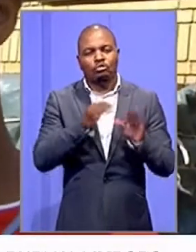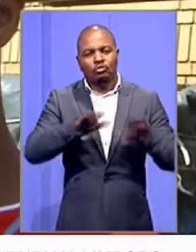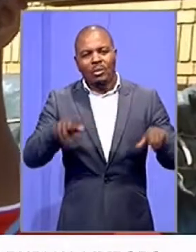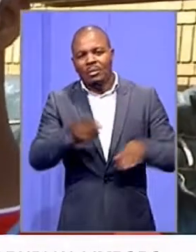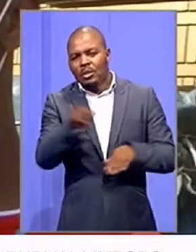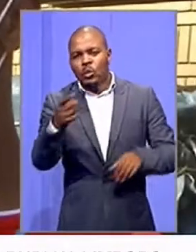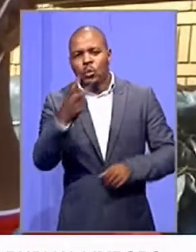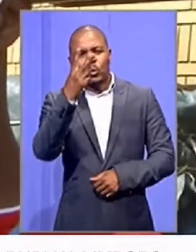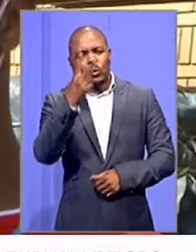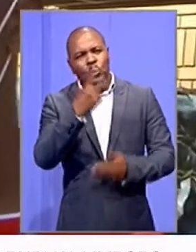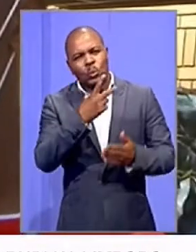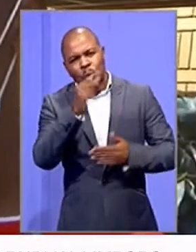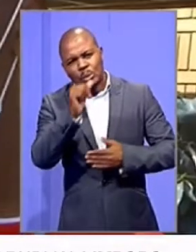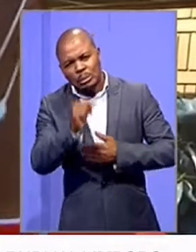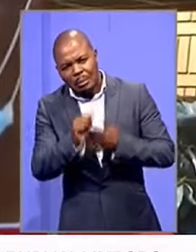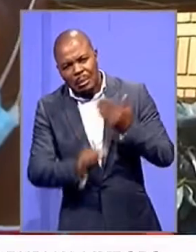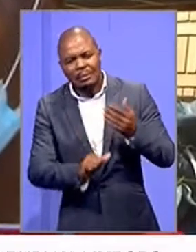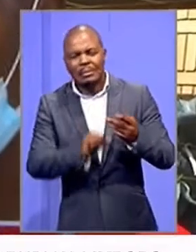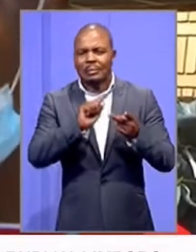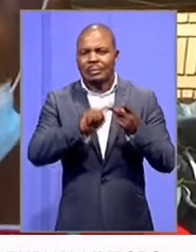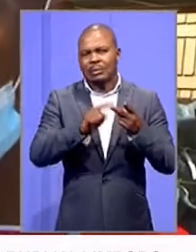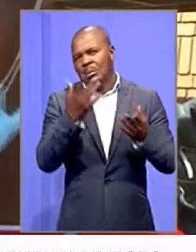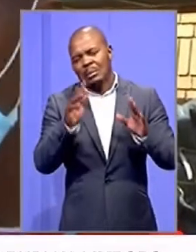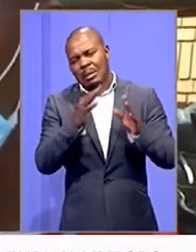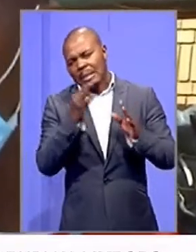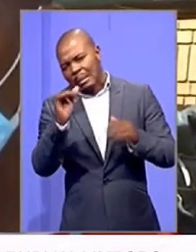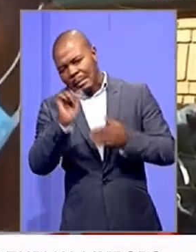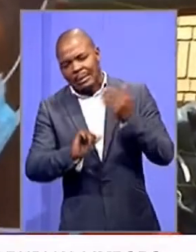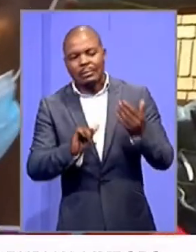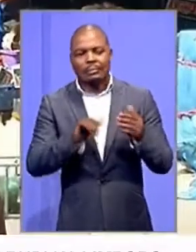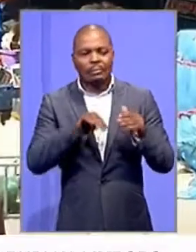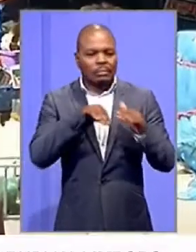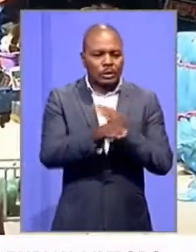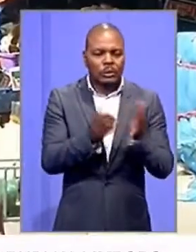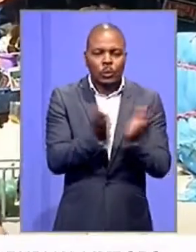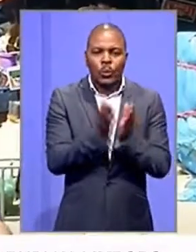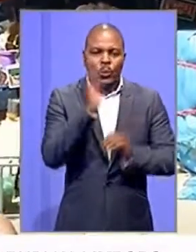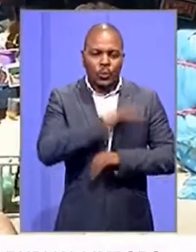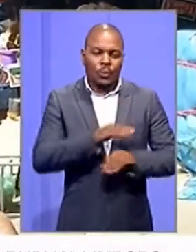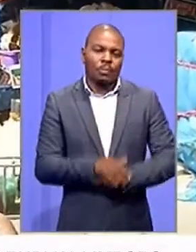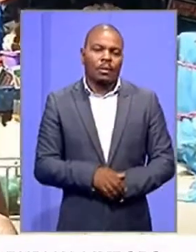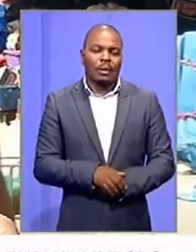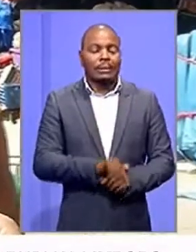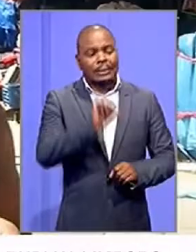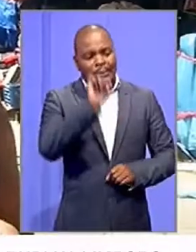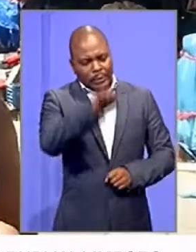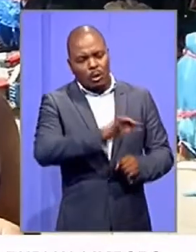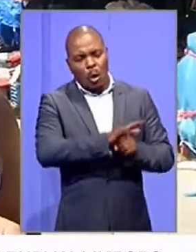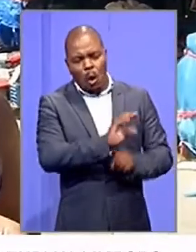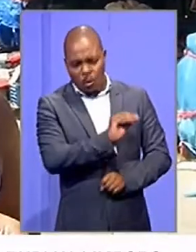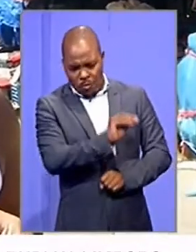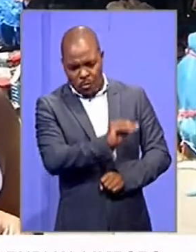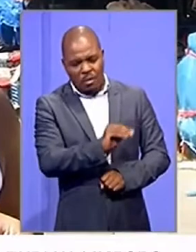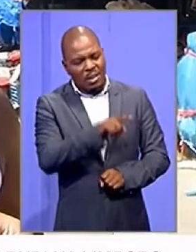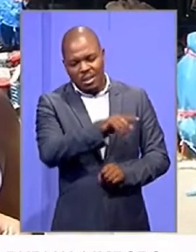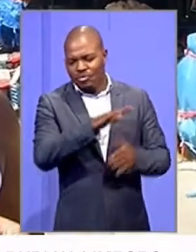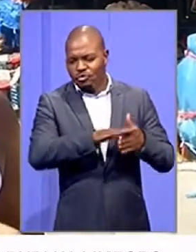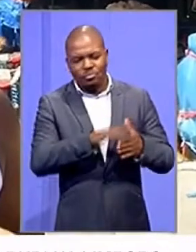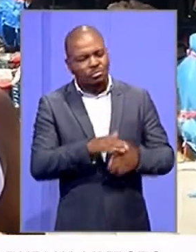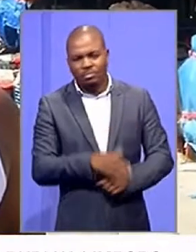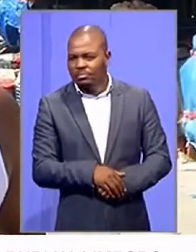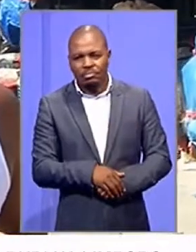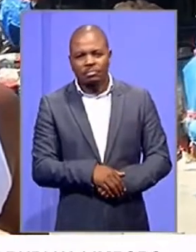kgwedi tše pedi o iša tše tharo mo e le goreng ga le ba sa ye sekolong. Exclude di corona le dingeng tšeo a di na lebaka le gore